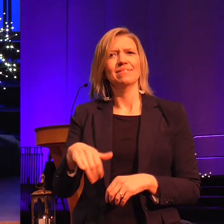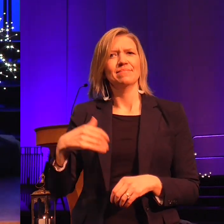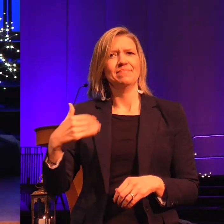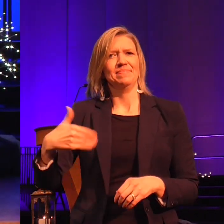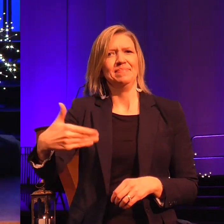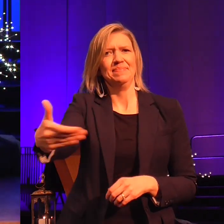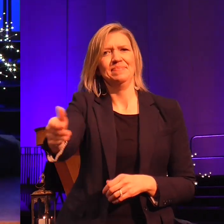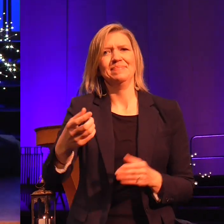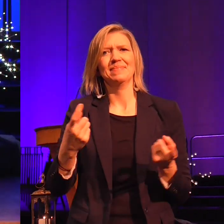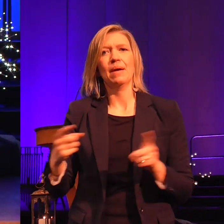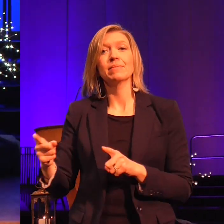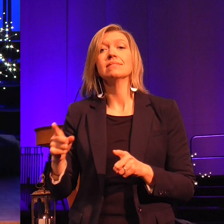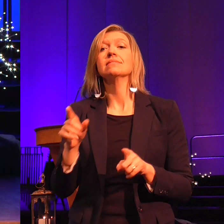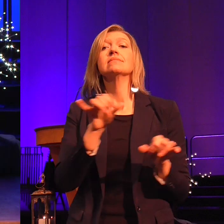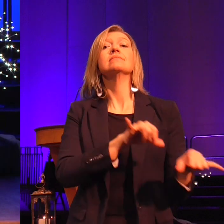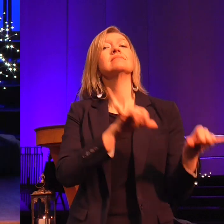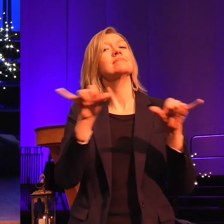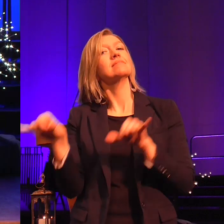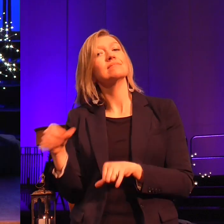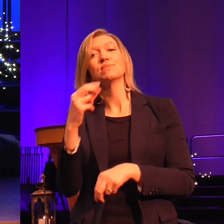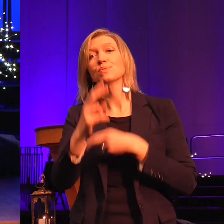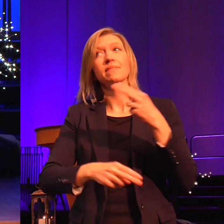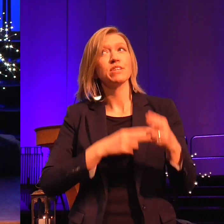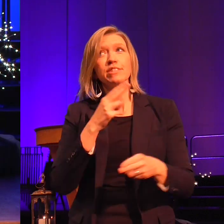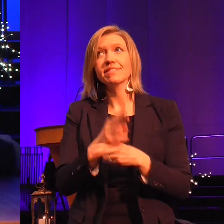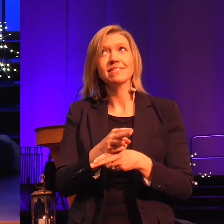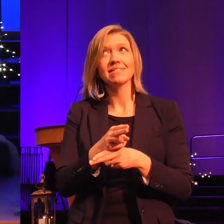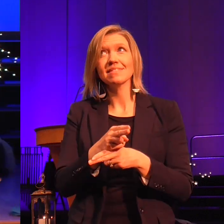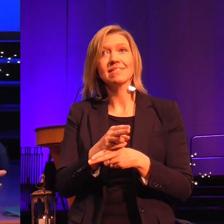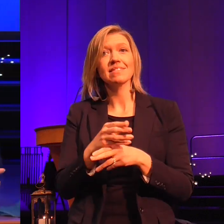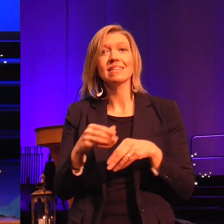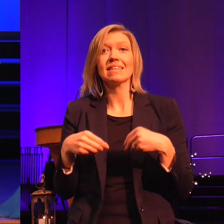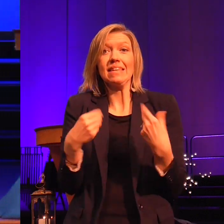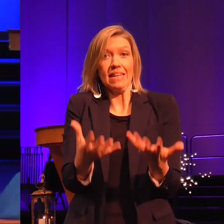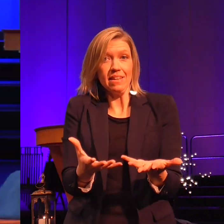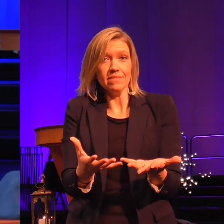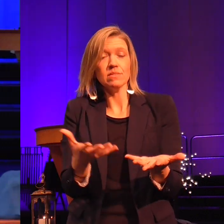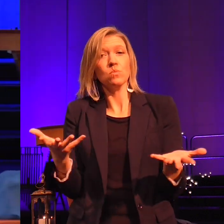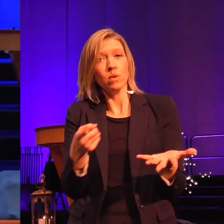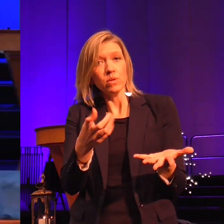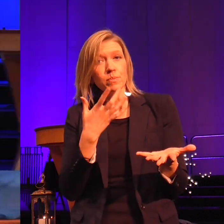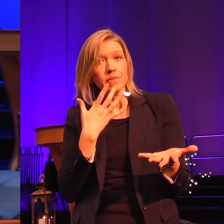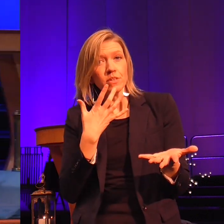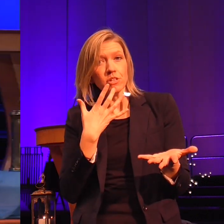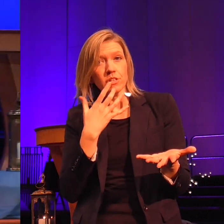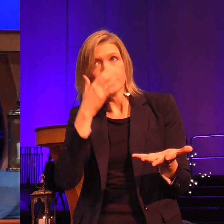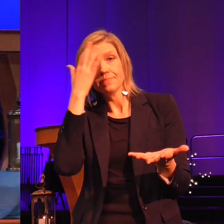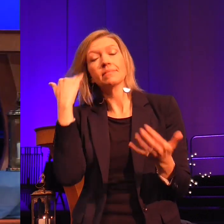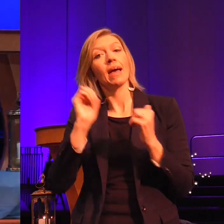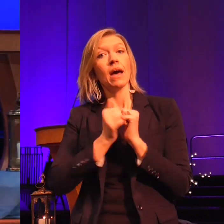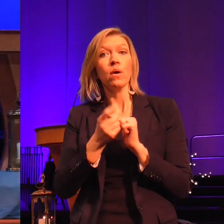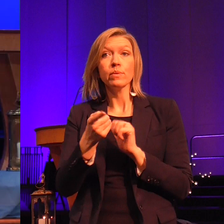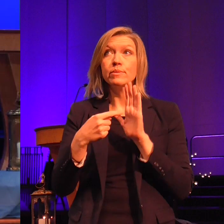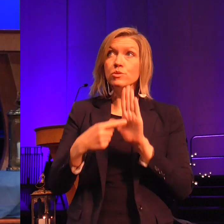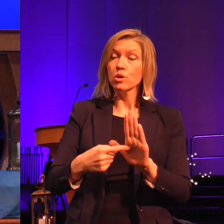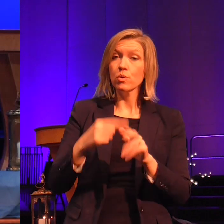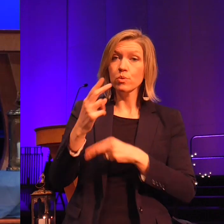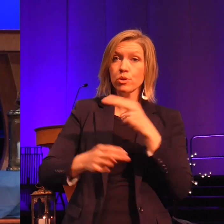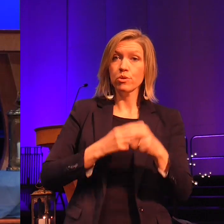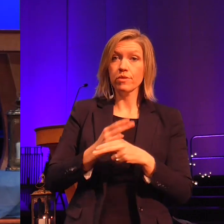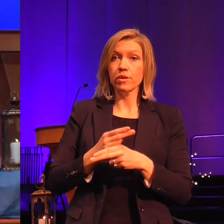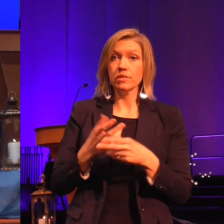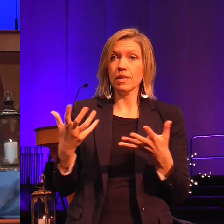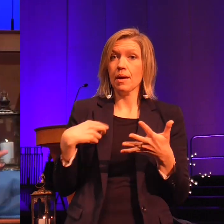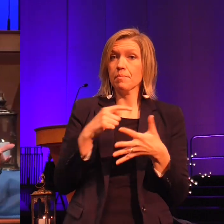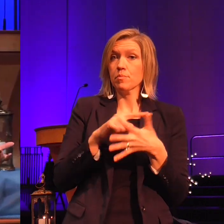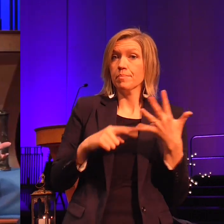Well, the universe is very much like that. It gives you what you prefer. And how do you show the universe what you prefer?